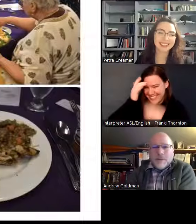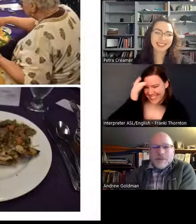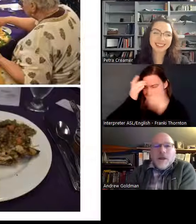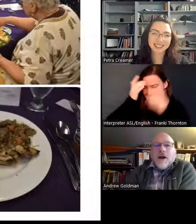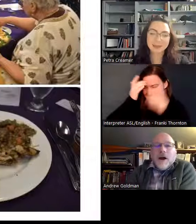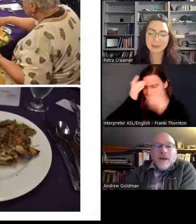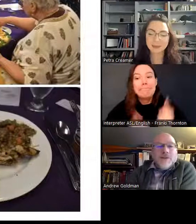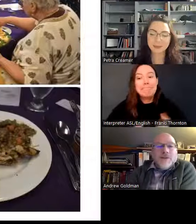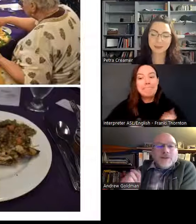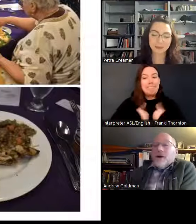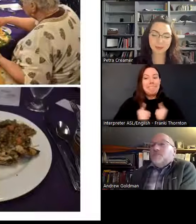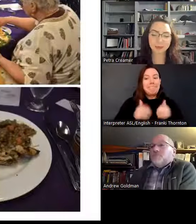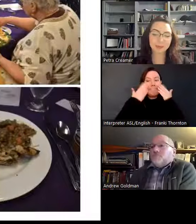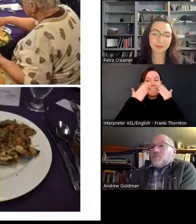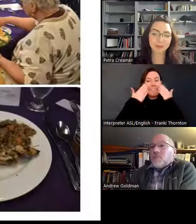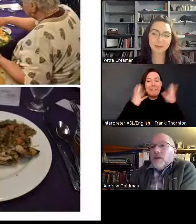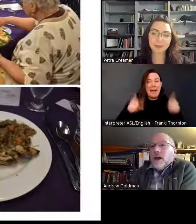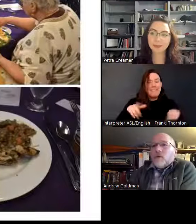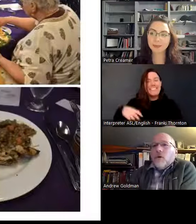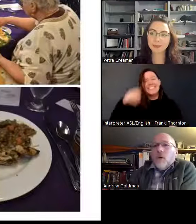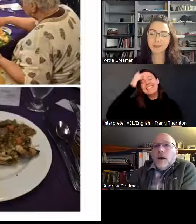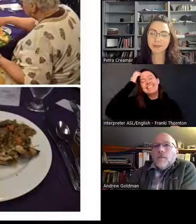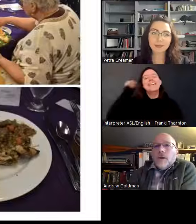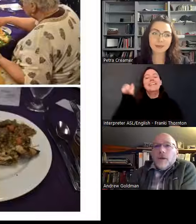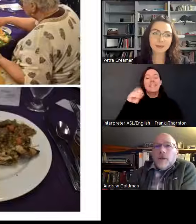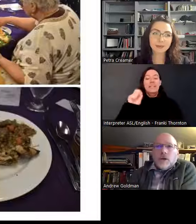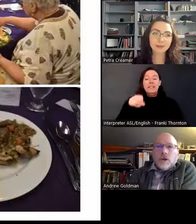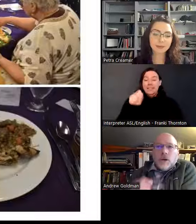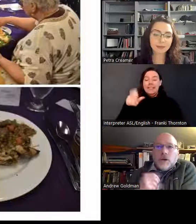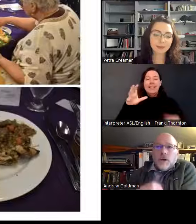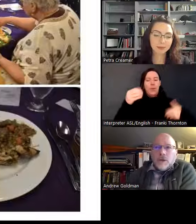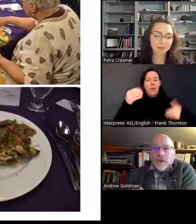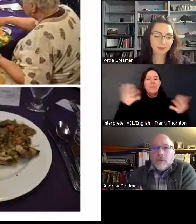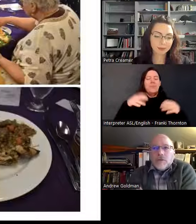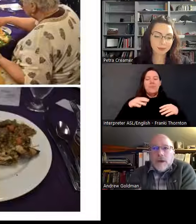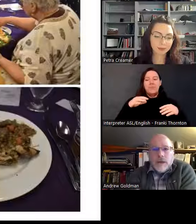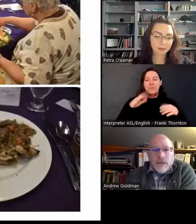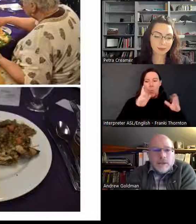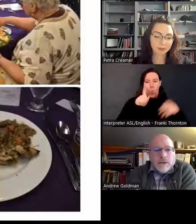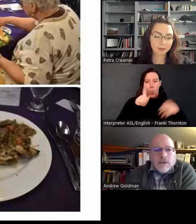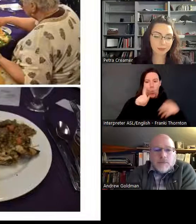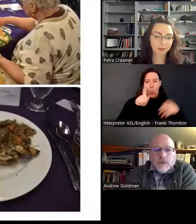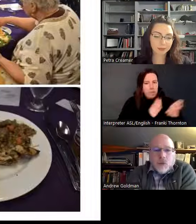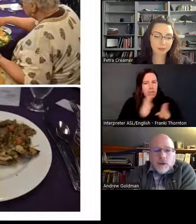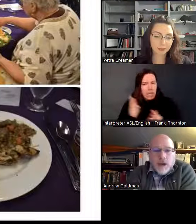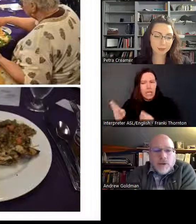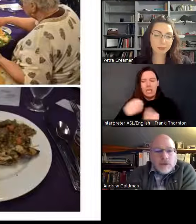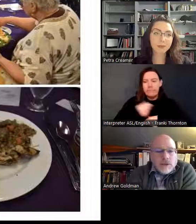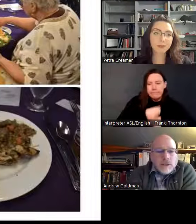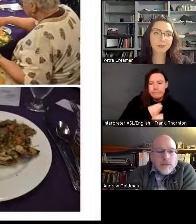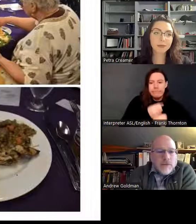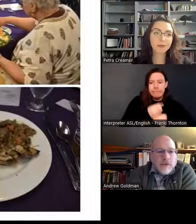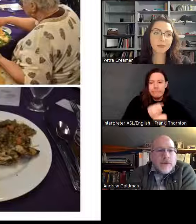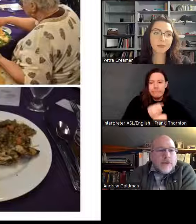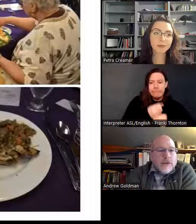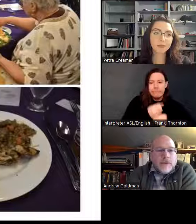happened. Anyways, yes, so it took a year to plan. It was fairly easy. The recipes were online. You can see